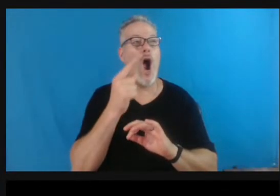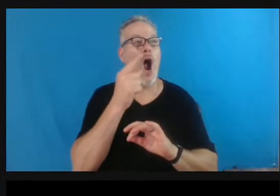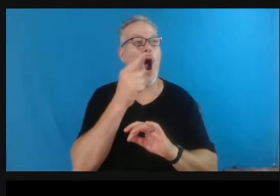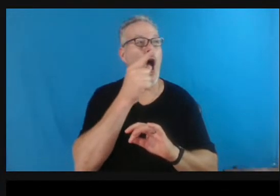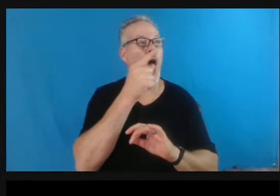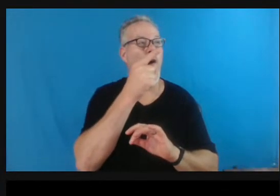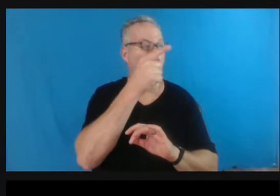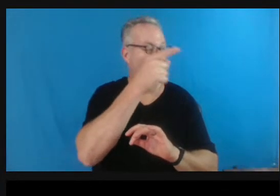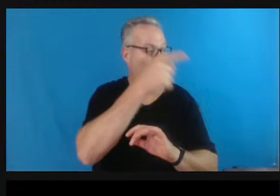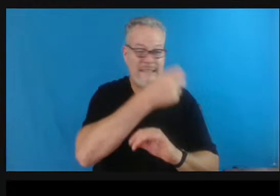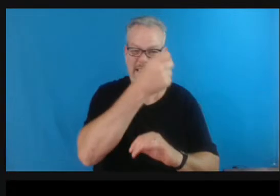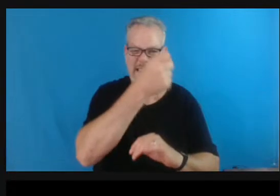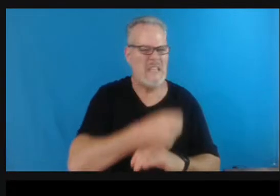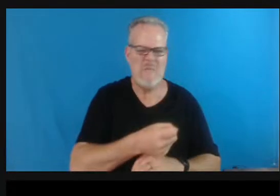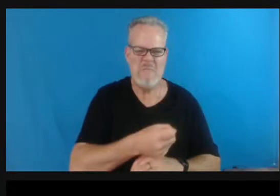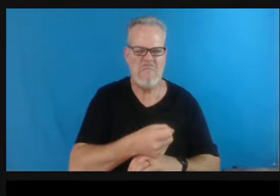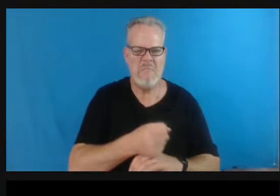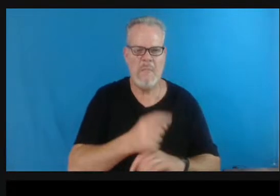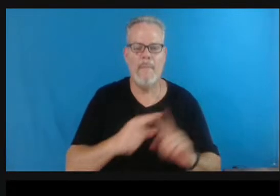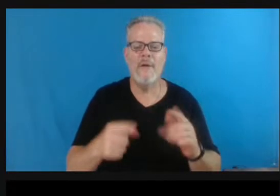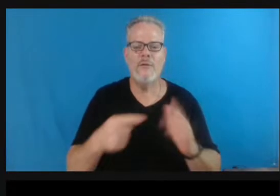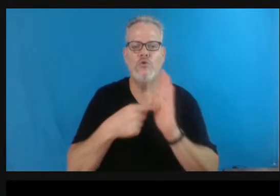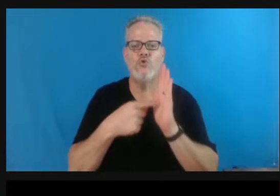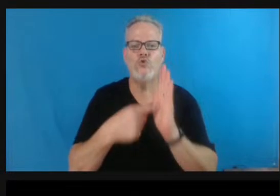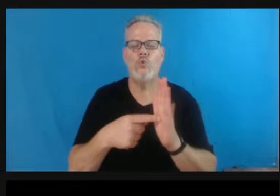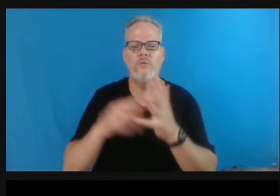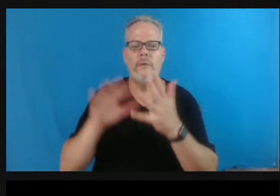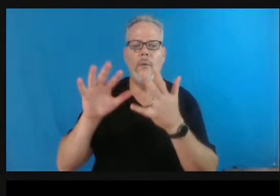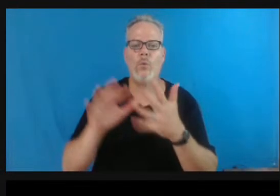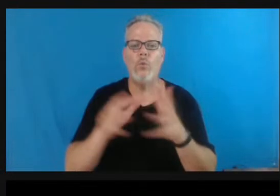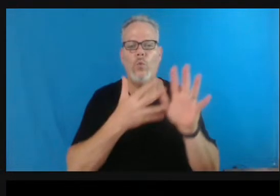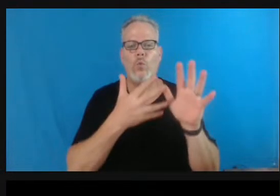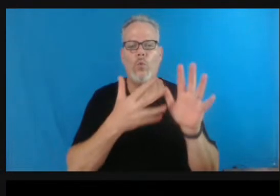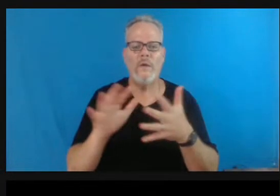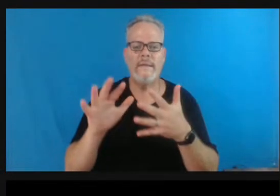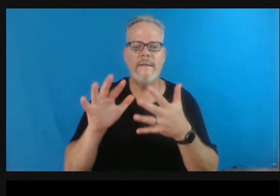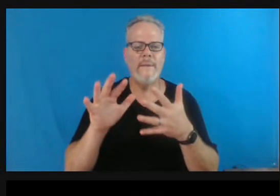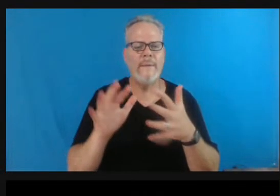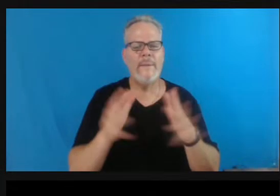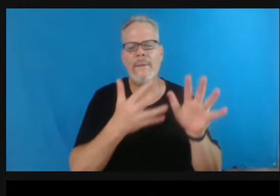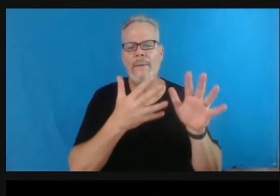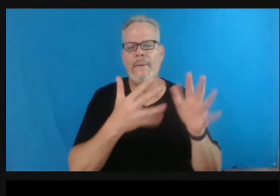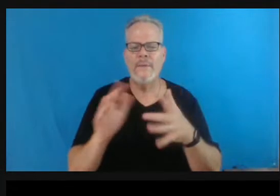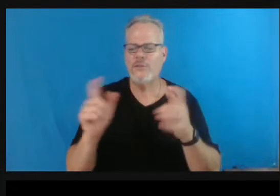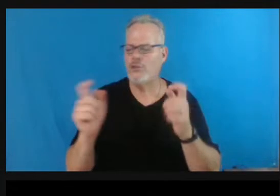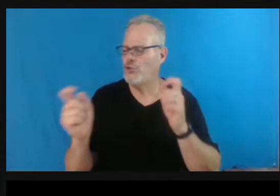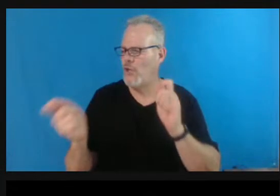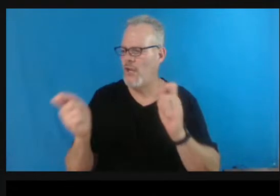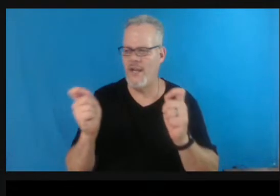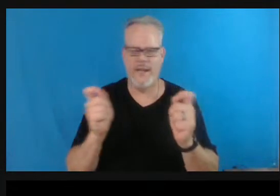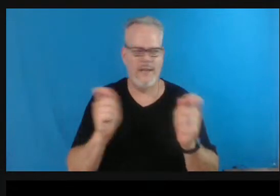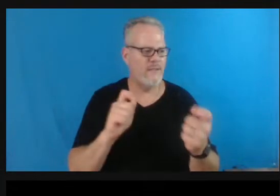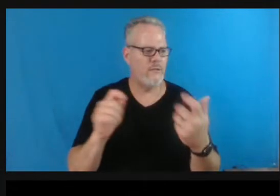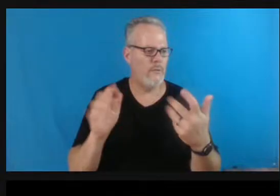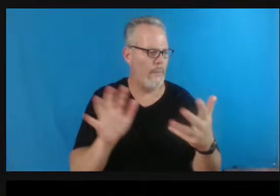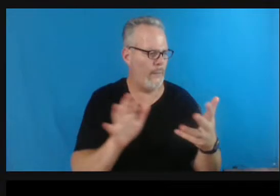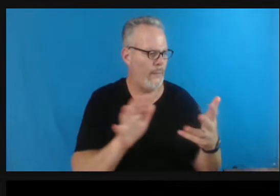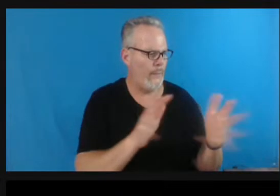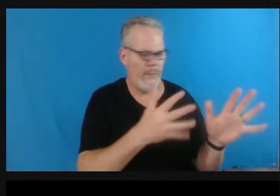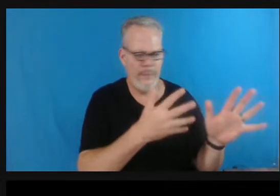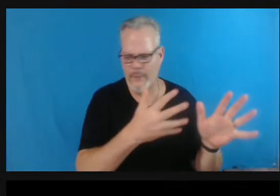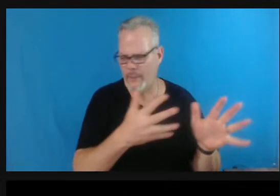just saw. It just shows you a little bit how the wind direction can change, and you can deposit stuff more in this direction or more in this direction down over